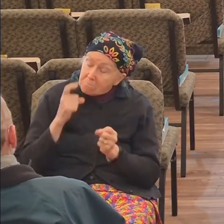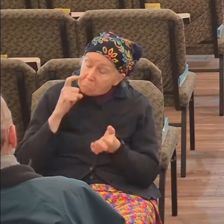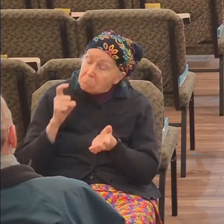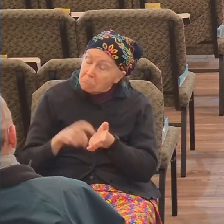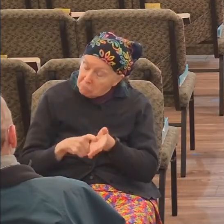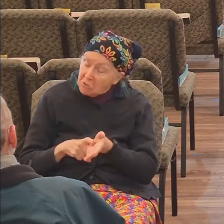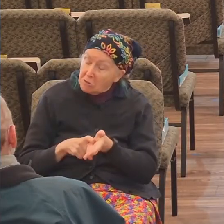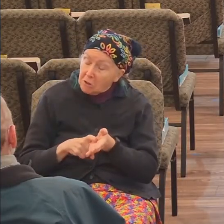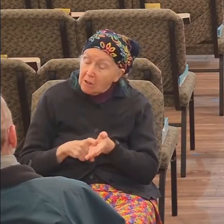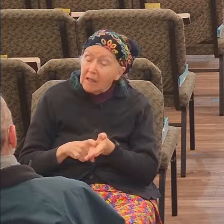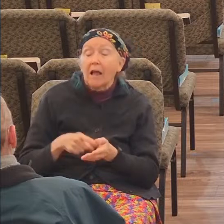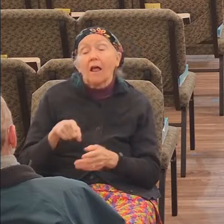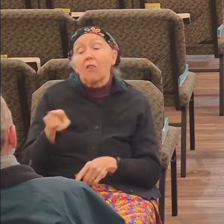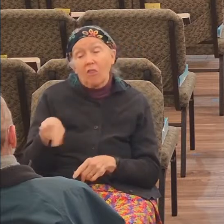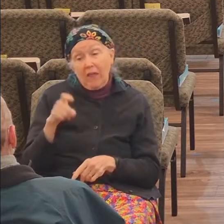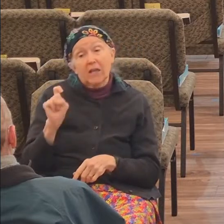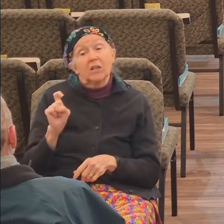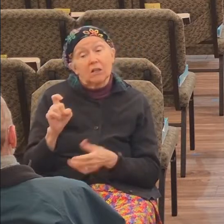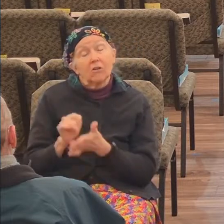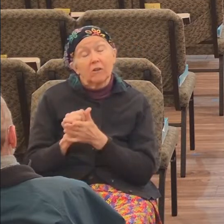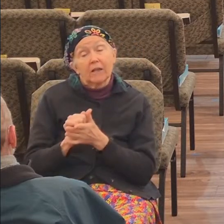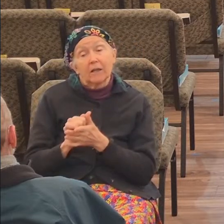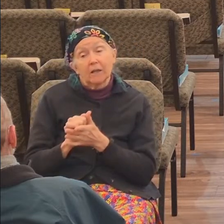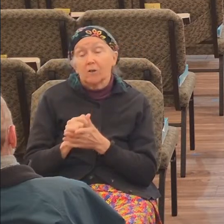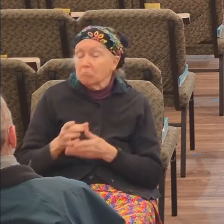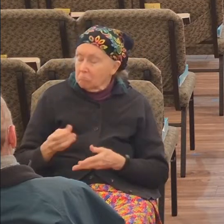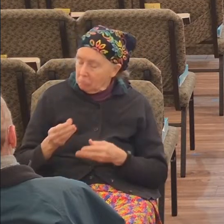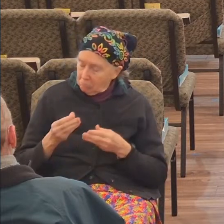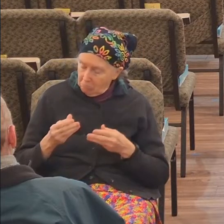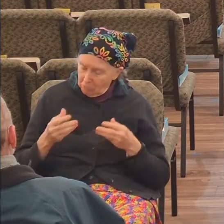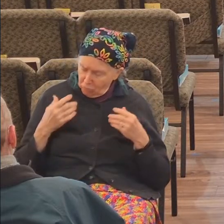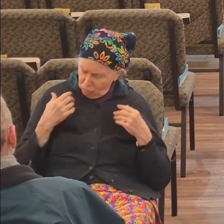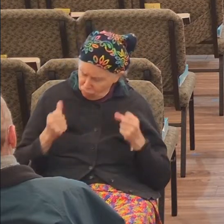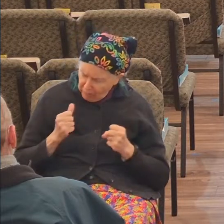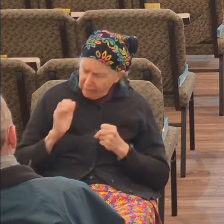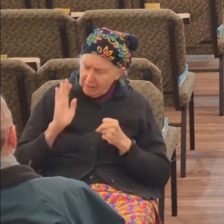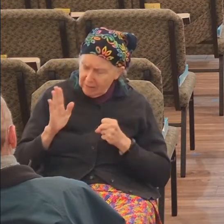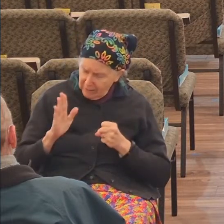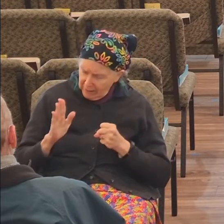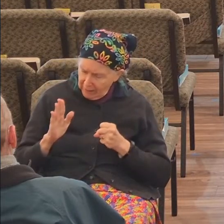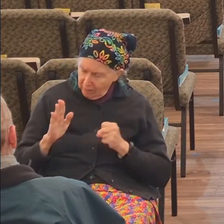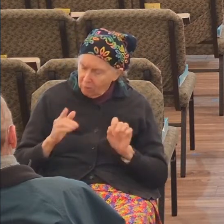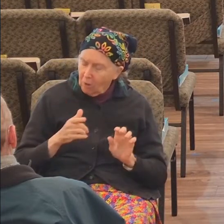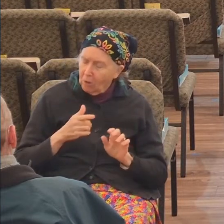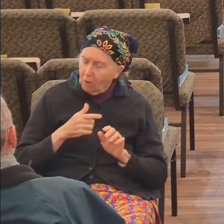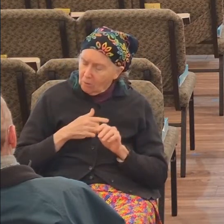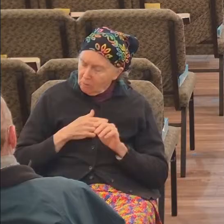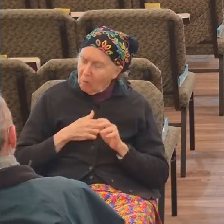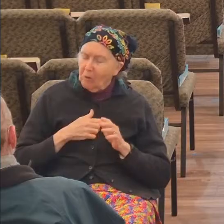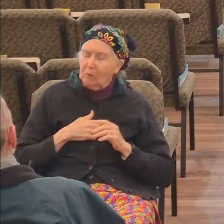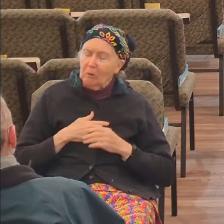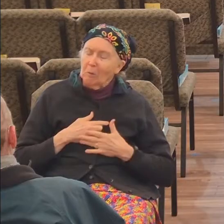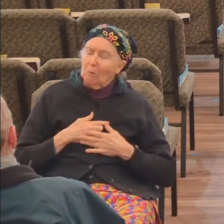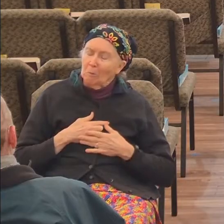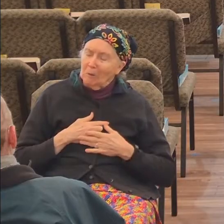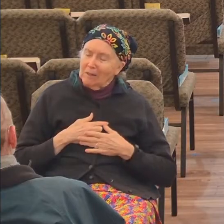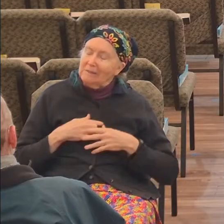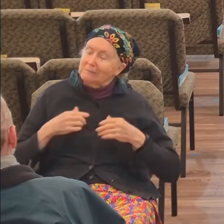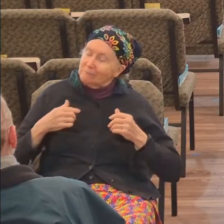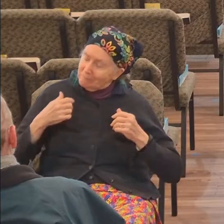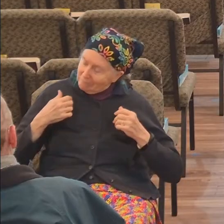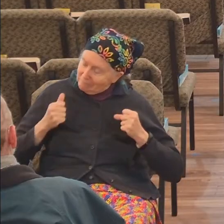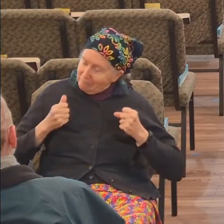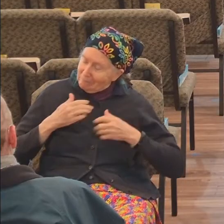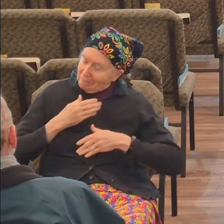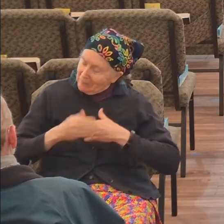They needed this. It would strengthen their loyalty, their resilience, their group identity. Like, hey, we're doing